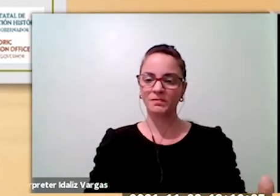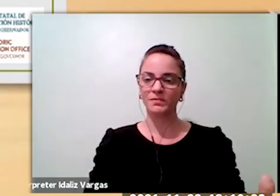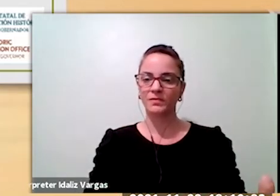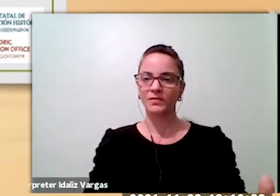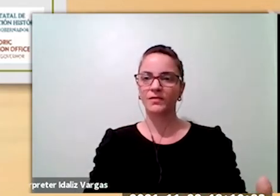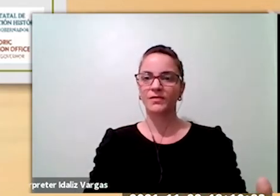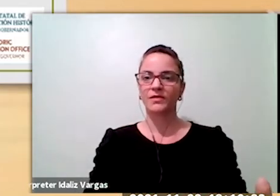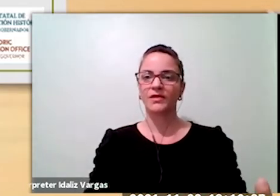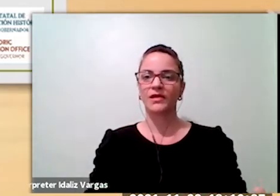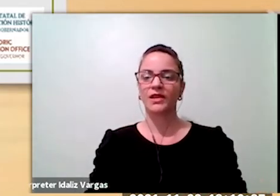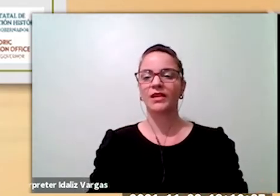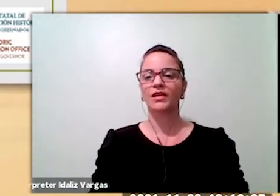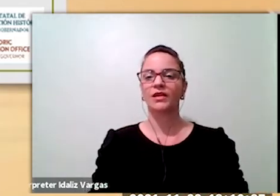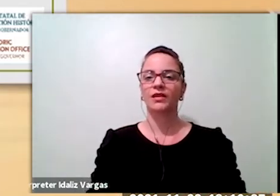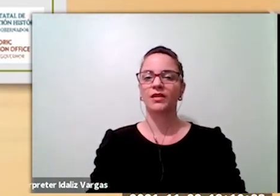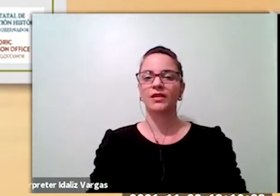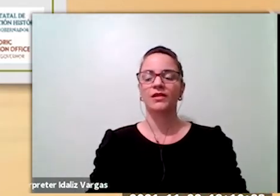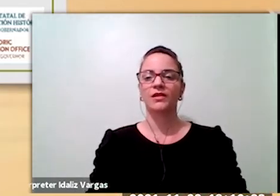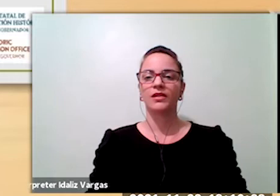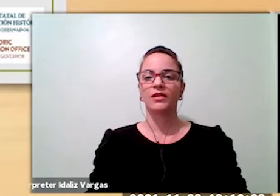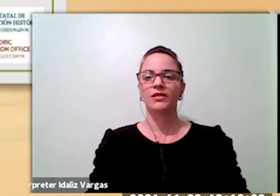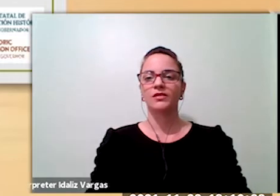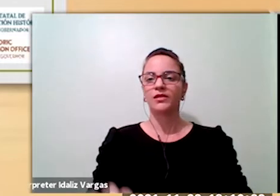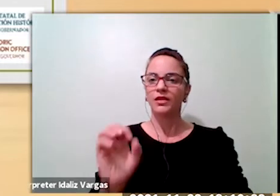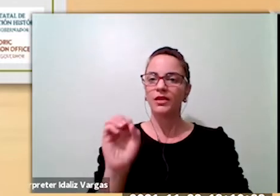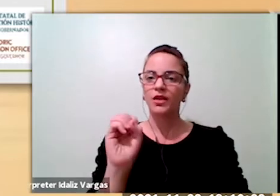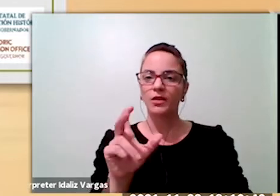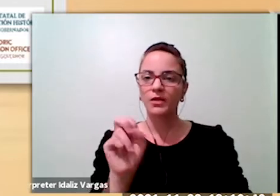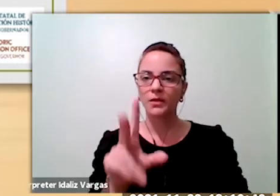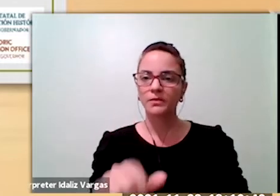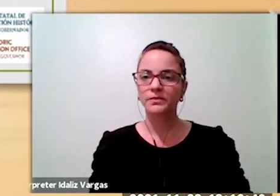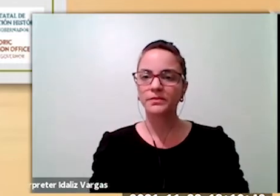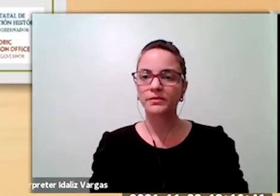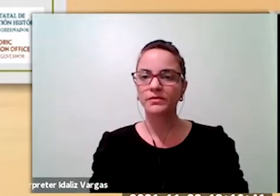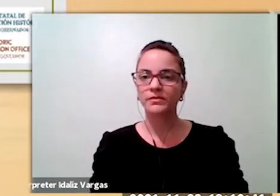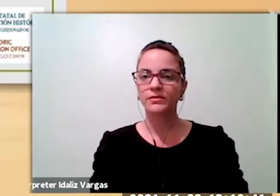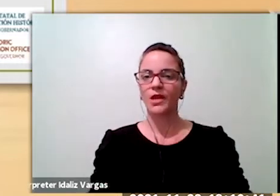Good evening. I'm José Marull del Rio, and I've worked